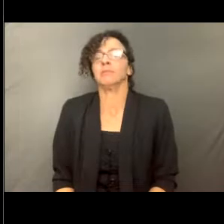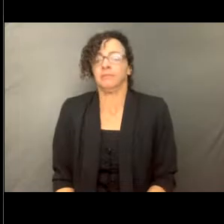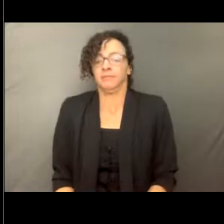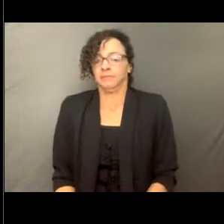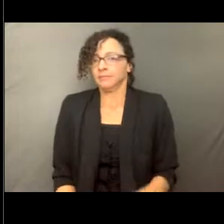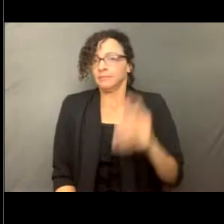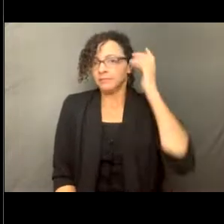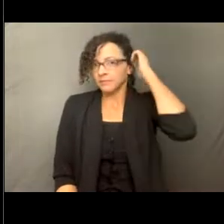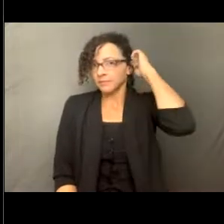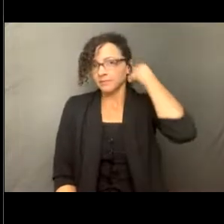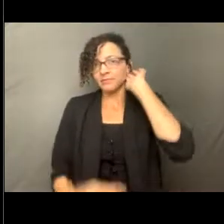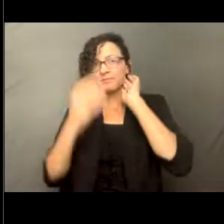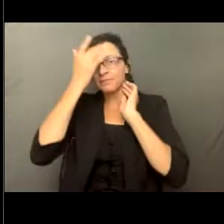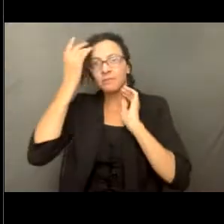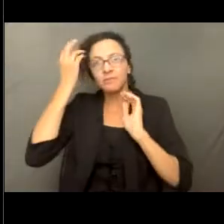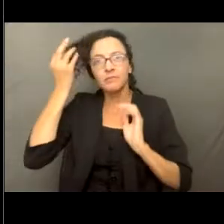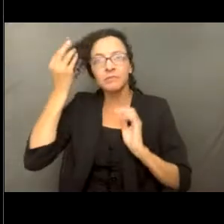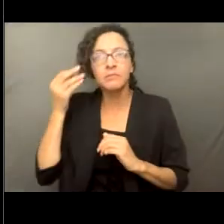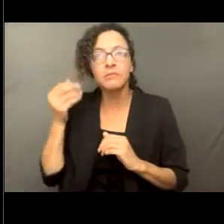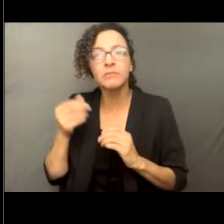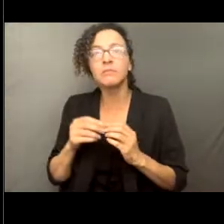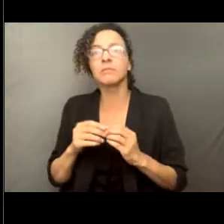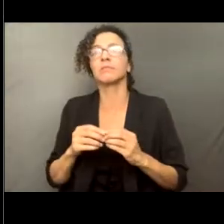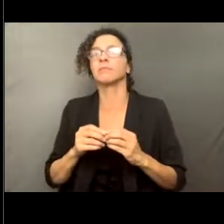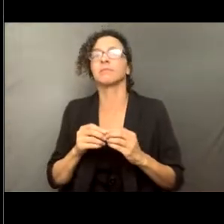Yeah, I don't think so.